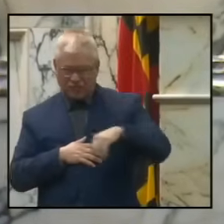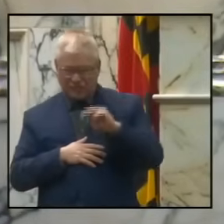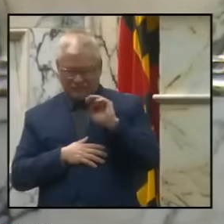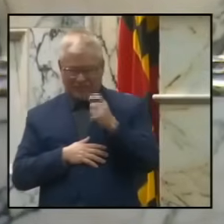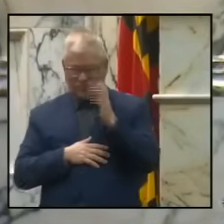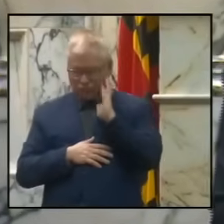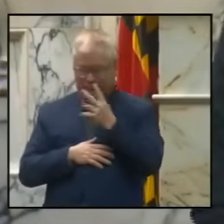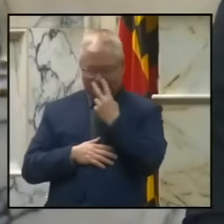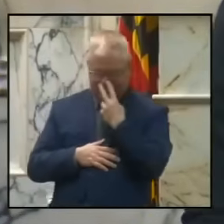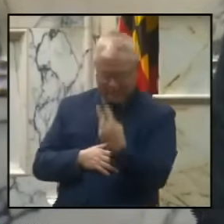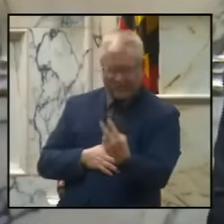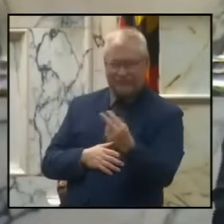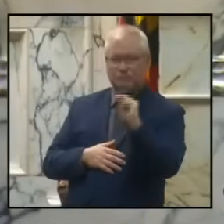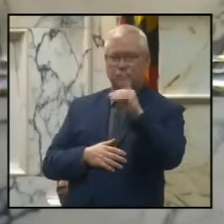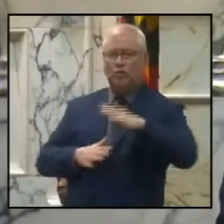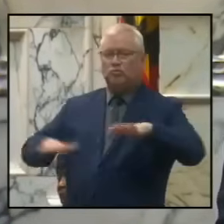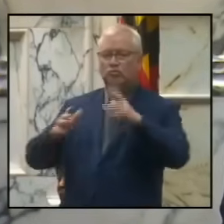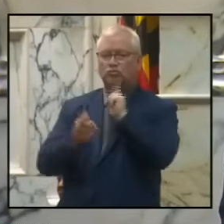changes in their taxes at all.